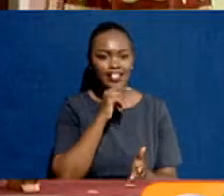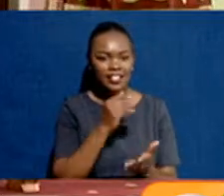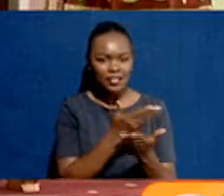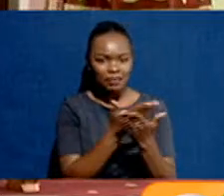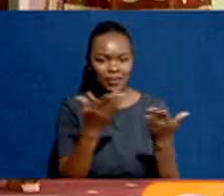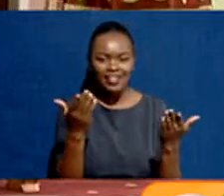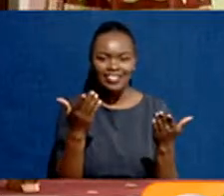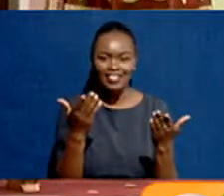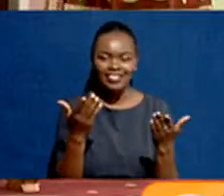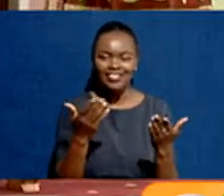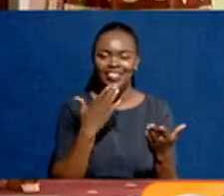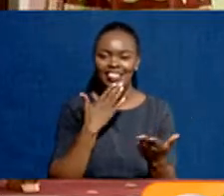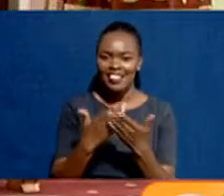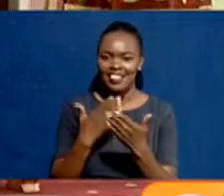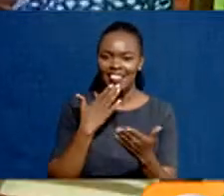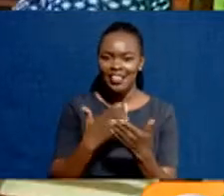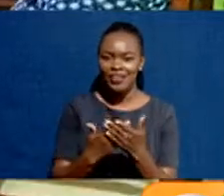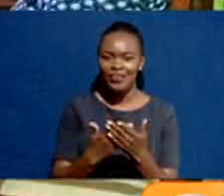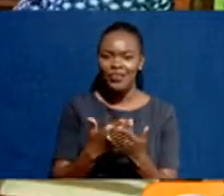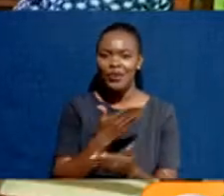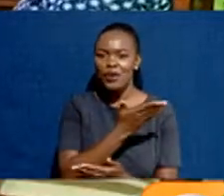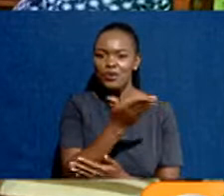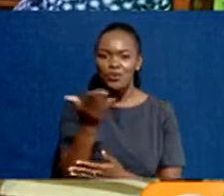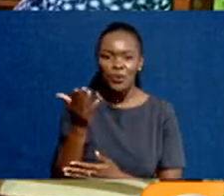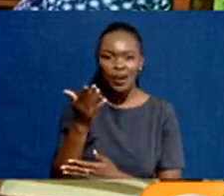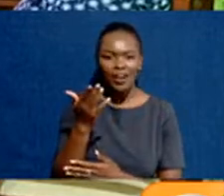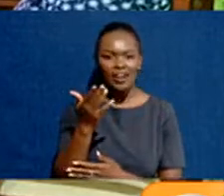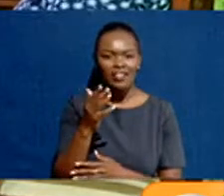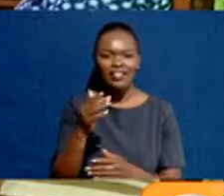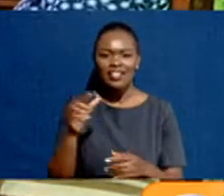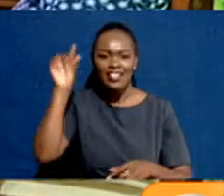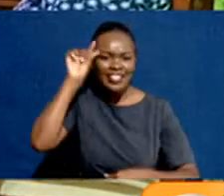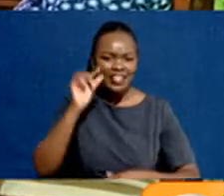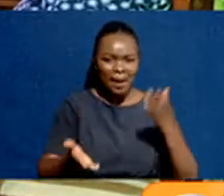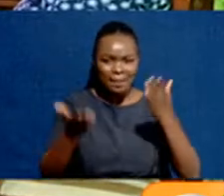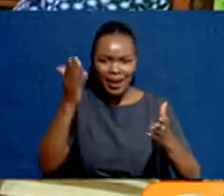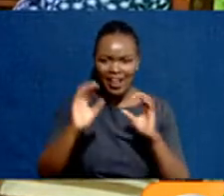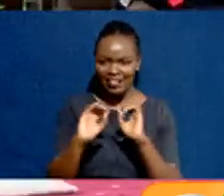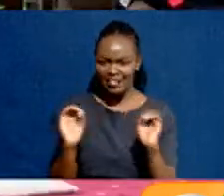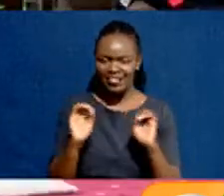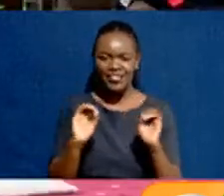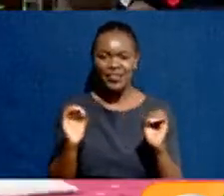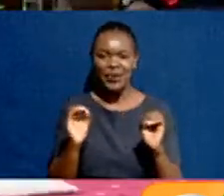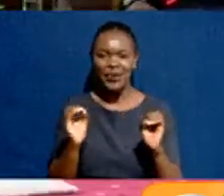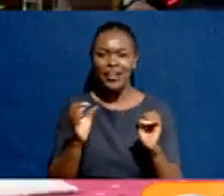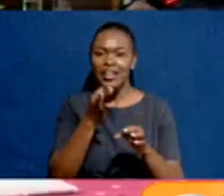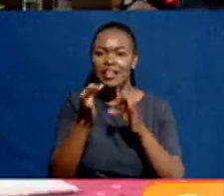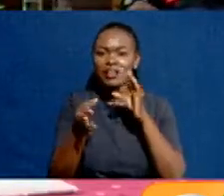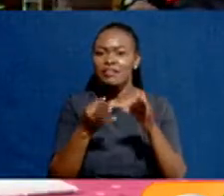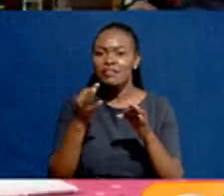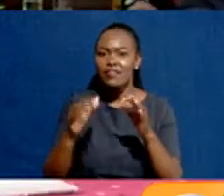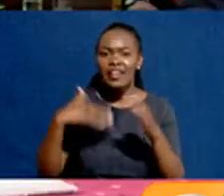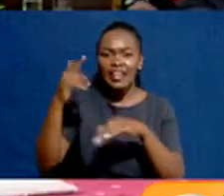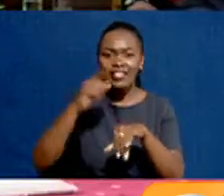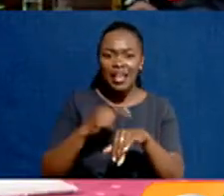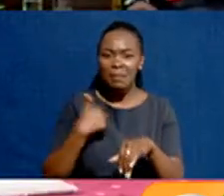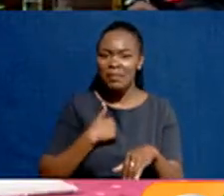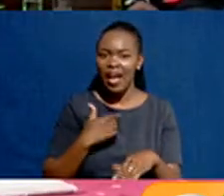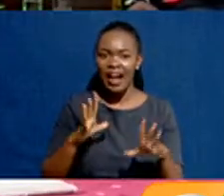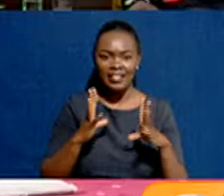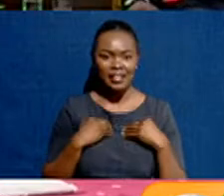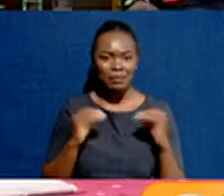right. You are not gender sensitive. Next time you have an interview with me, if you are not gender sensitive, I will not allow you